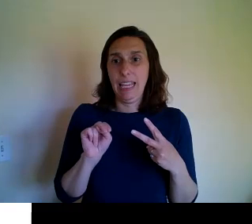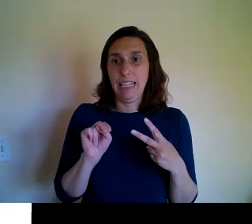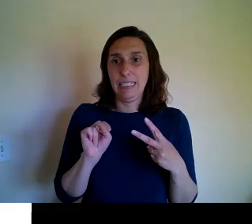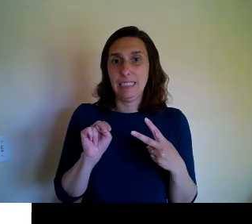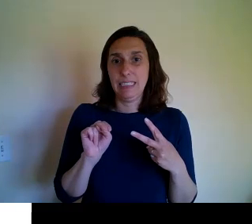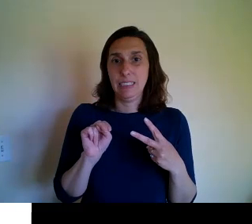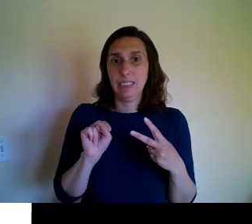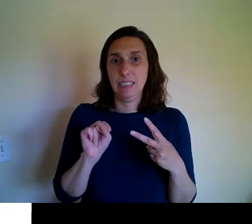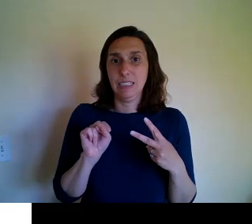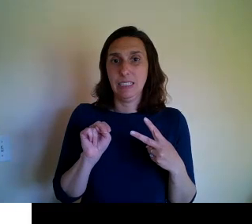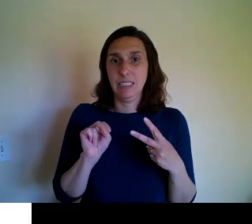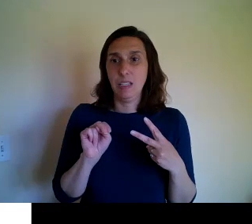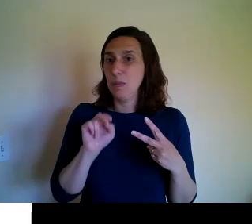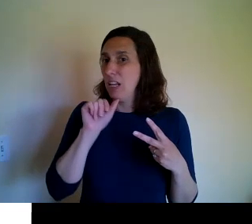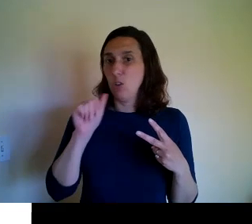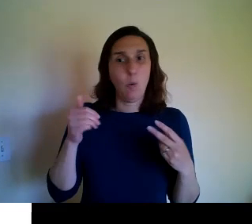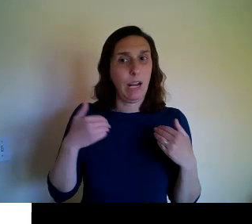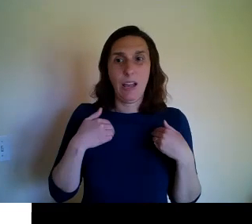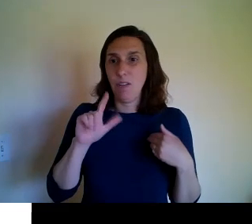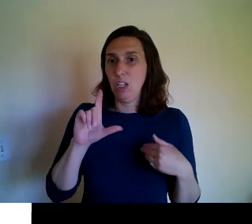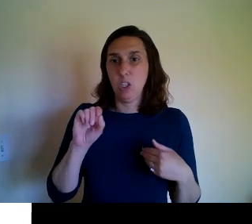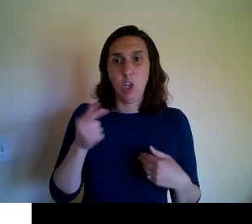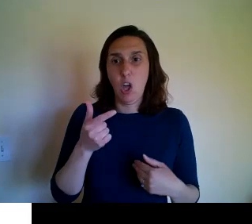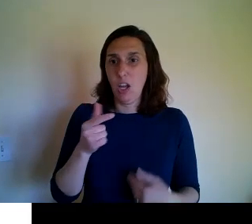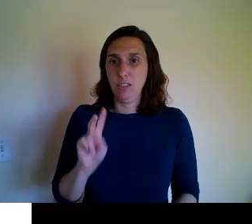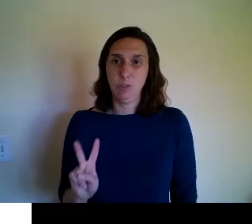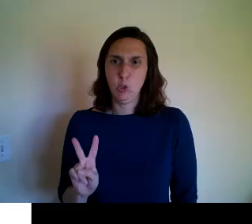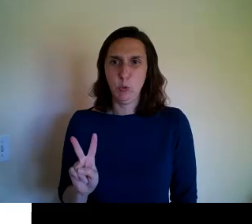right? But I don't have a log base 2.